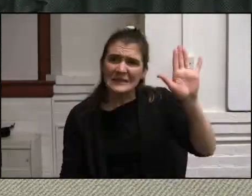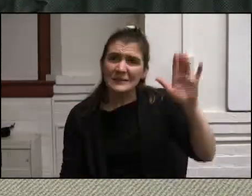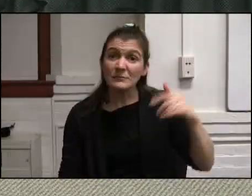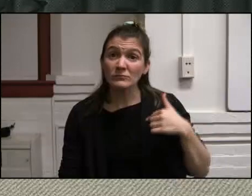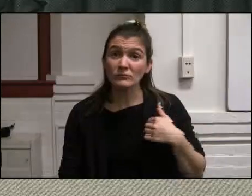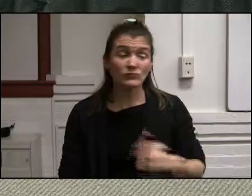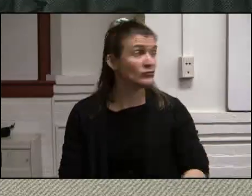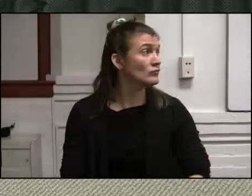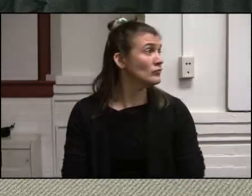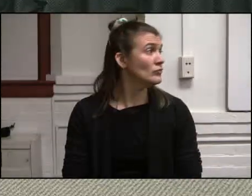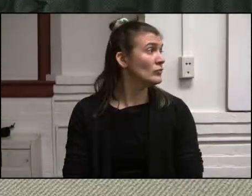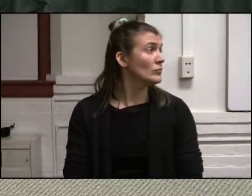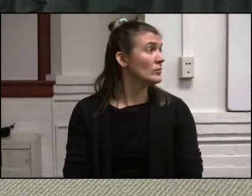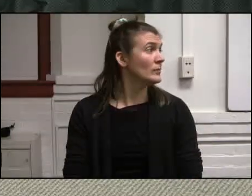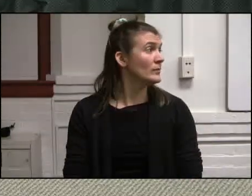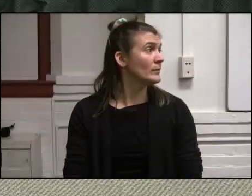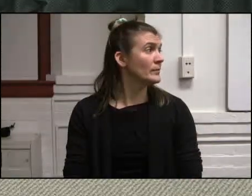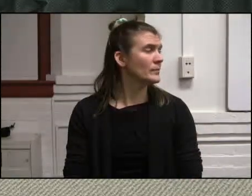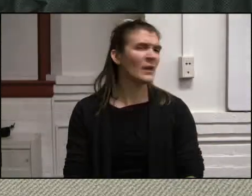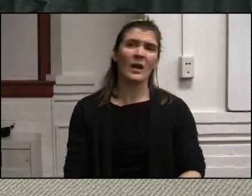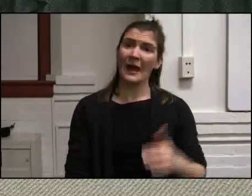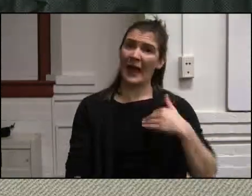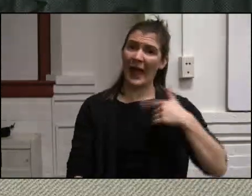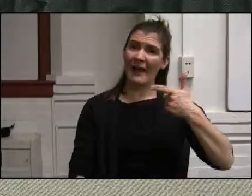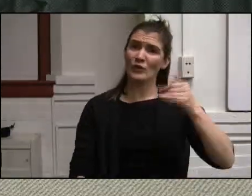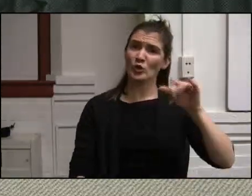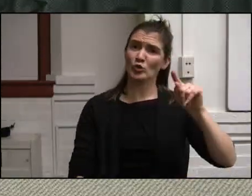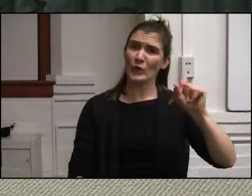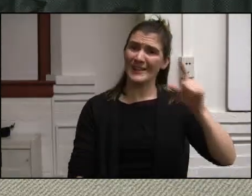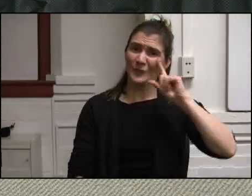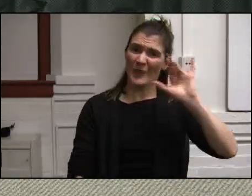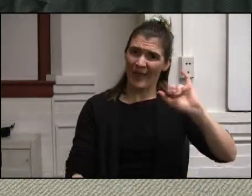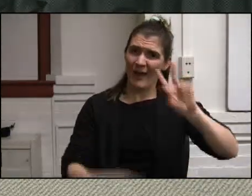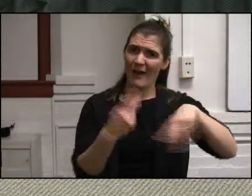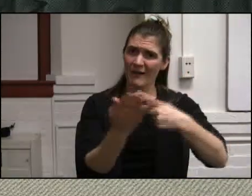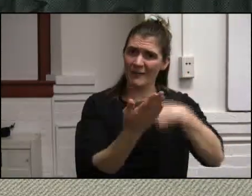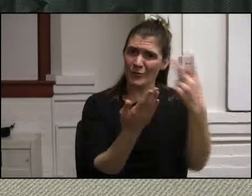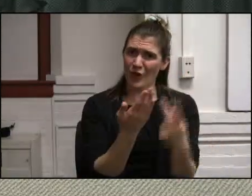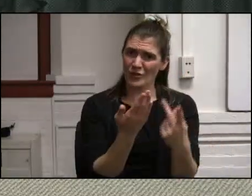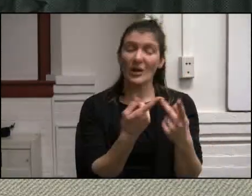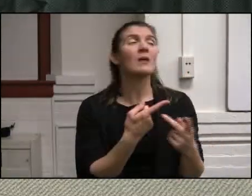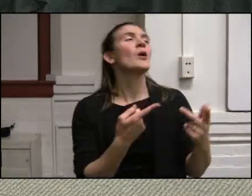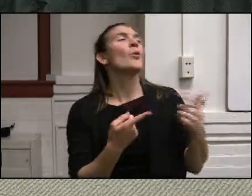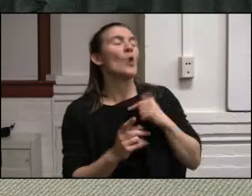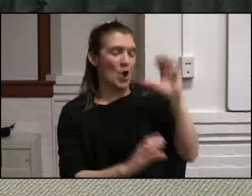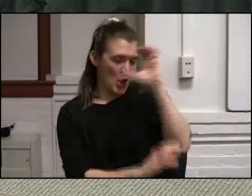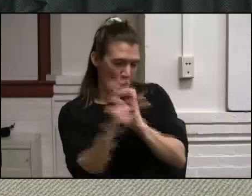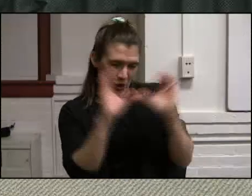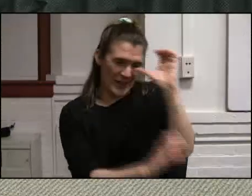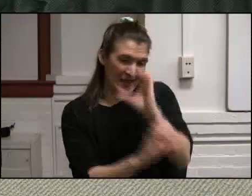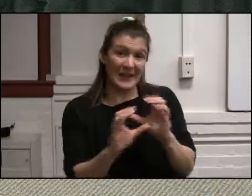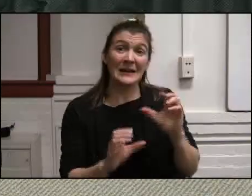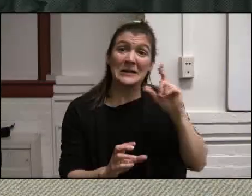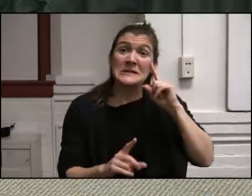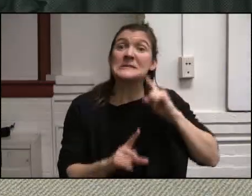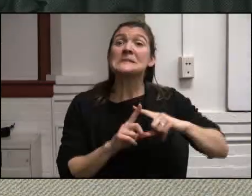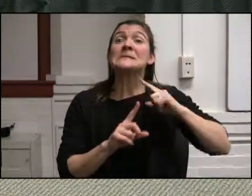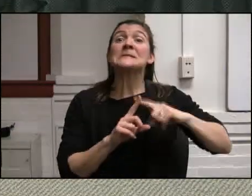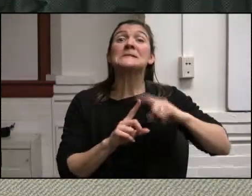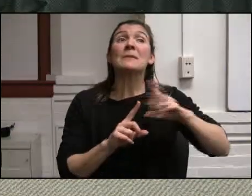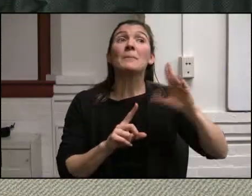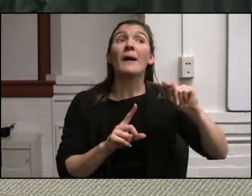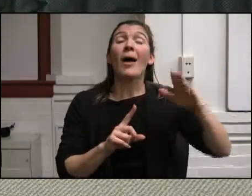Yes. Are there grants available for things like that? We are looking for that as well. We're hopeful, but we haven't found one